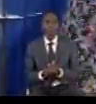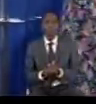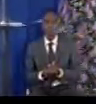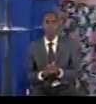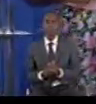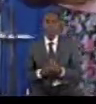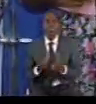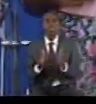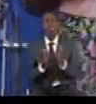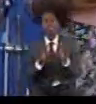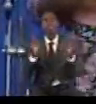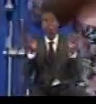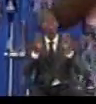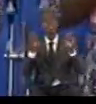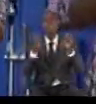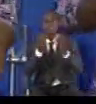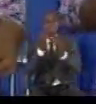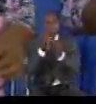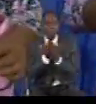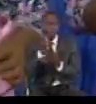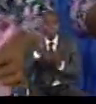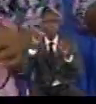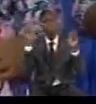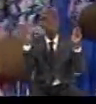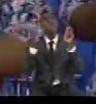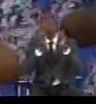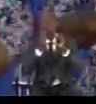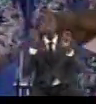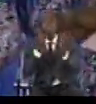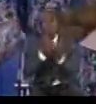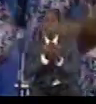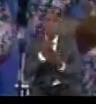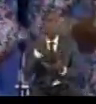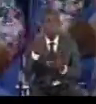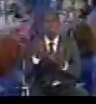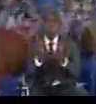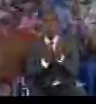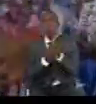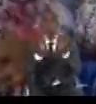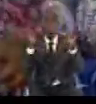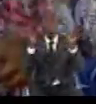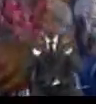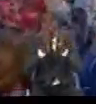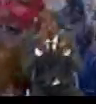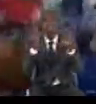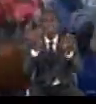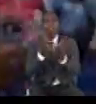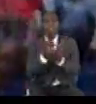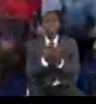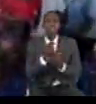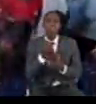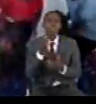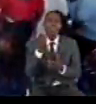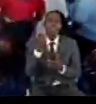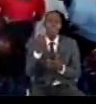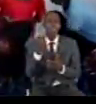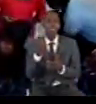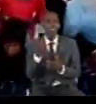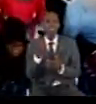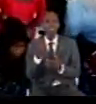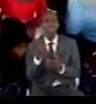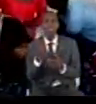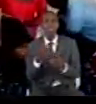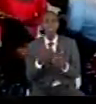Hallelujah. Amen. Hallelujah. Amen. Hallelujah. Amen.